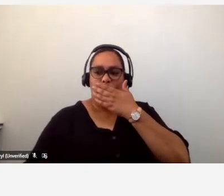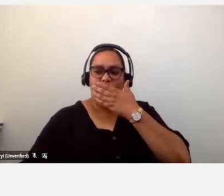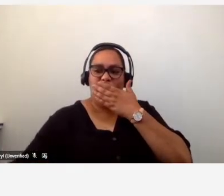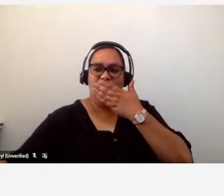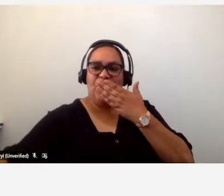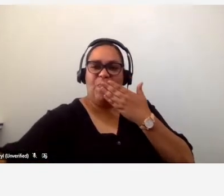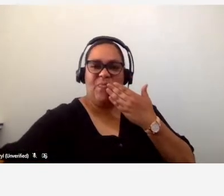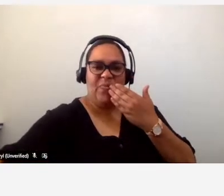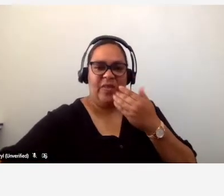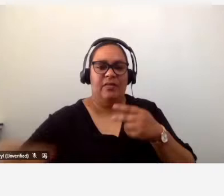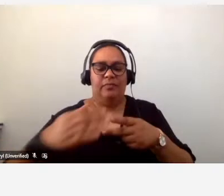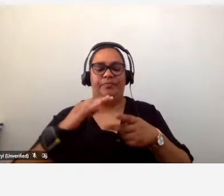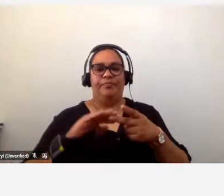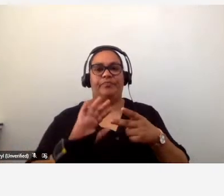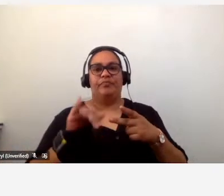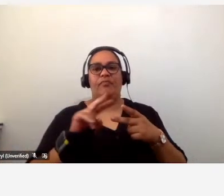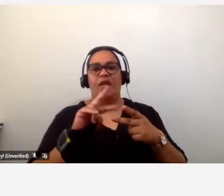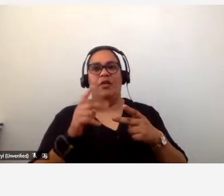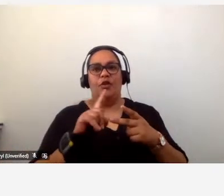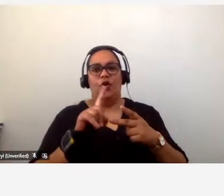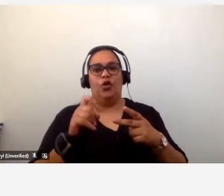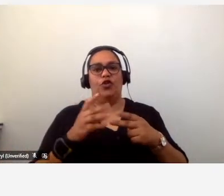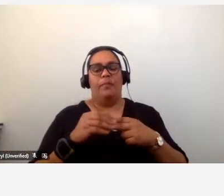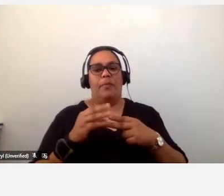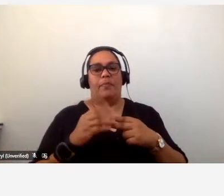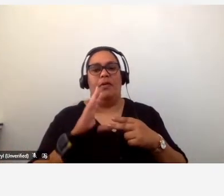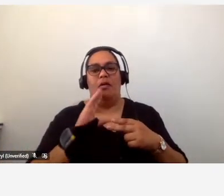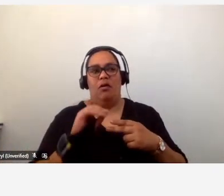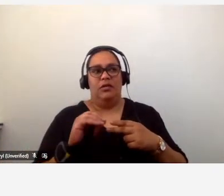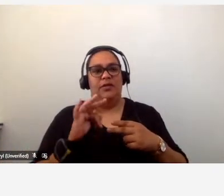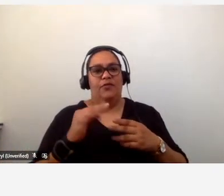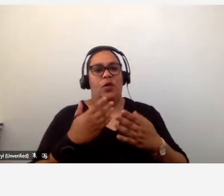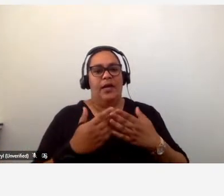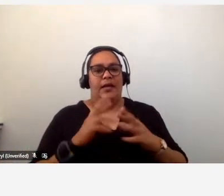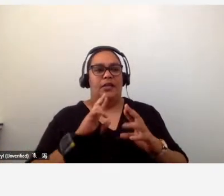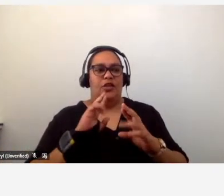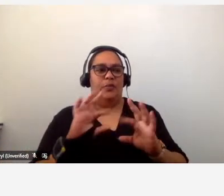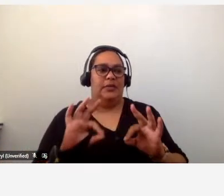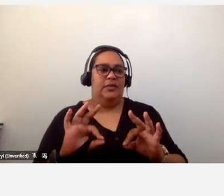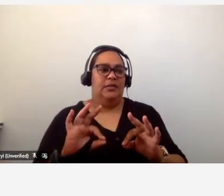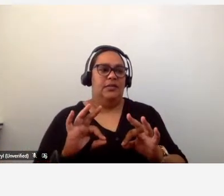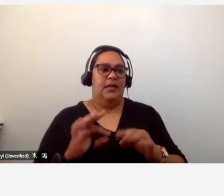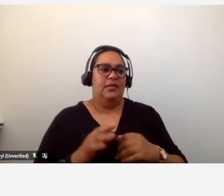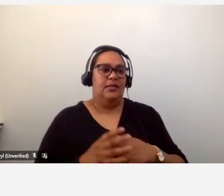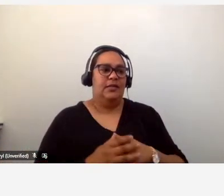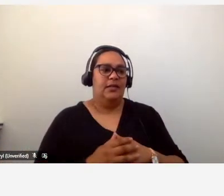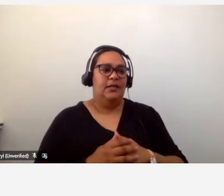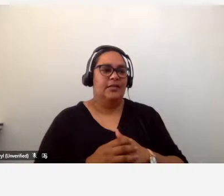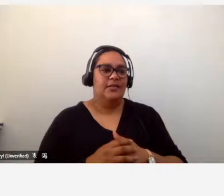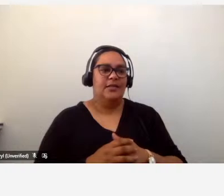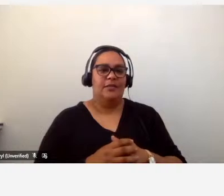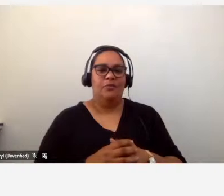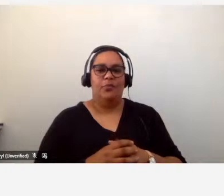Right, and then the other questions that the member raised, if you can also respond to those.